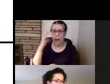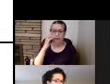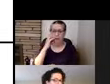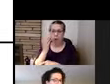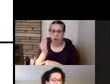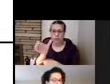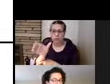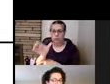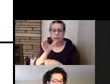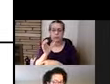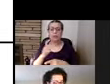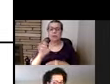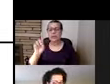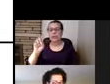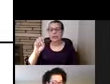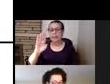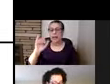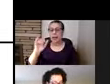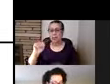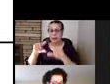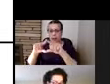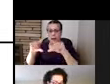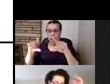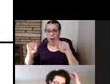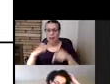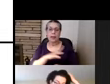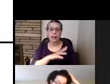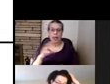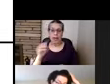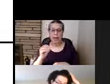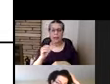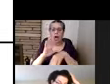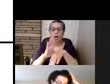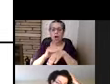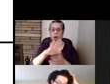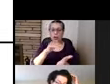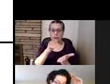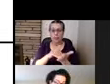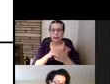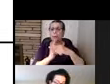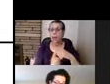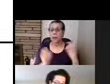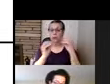contactless credit or debit cards, and load value via a call center, among several others.